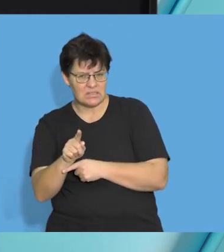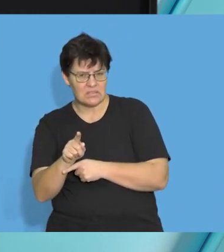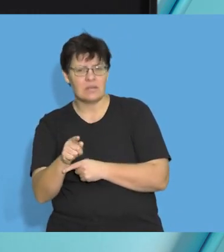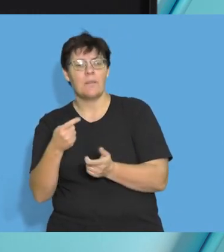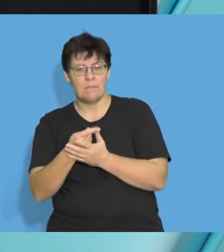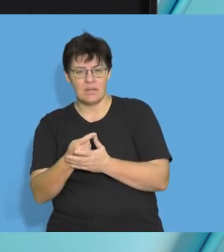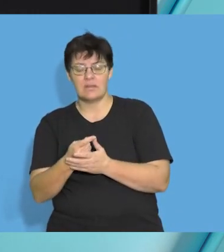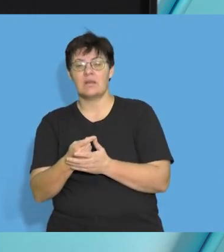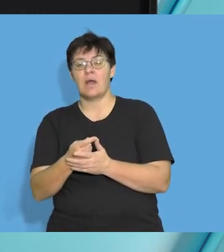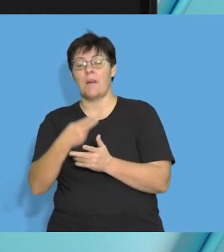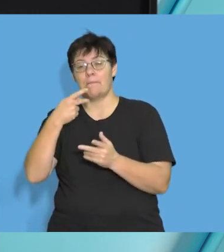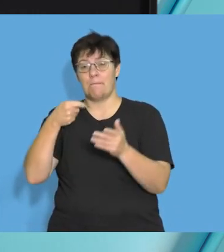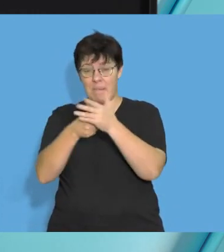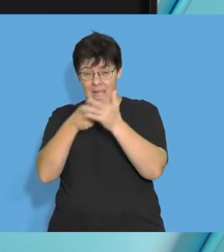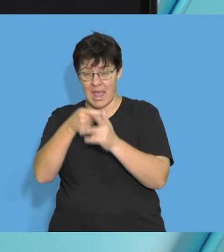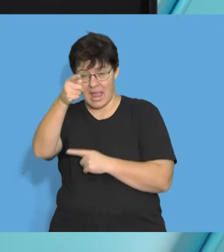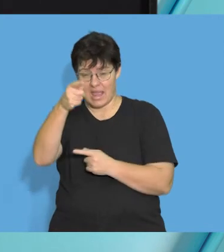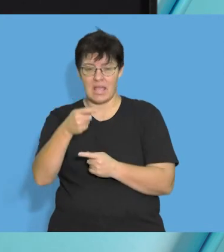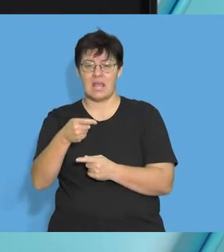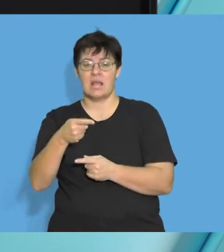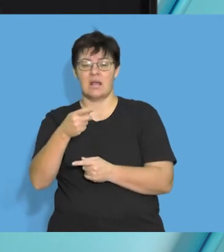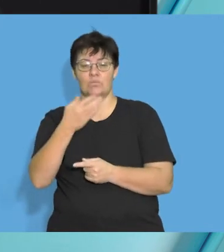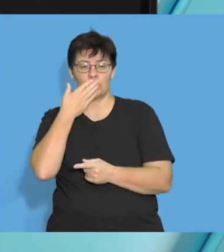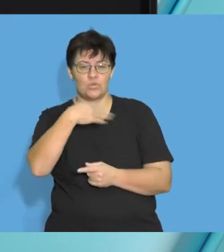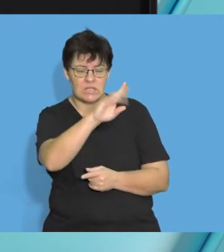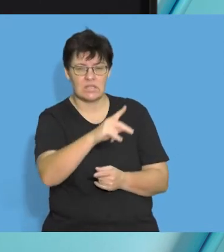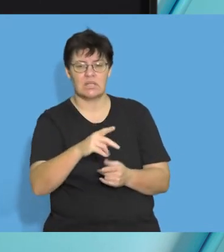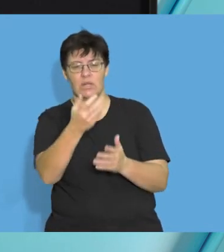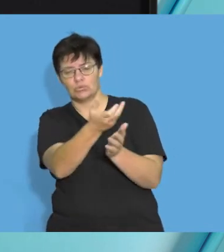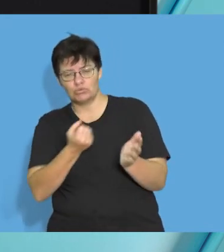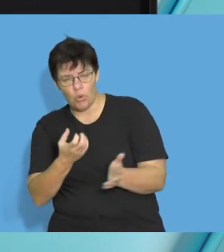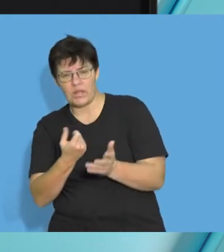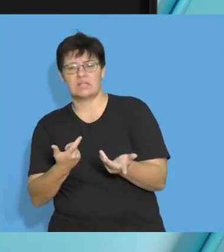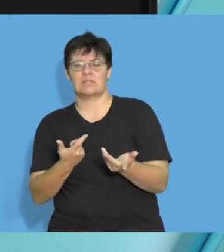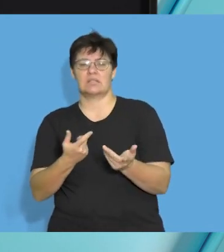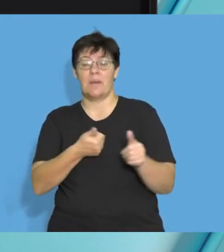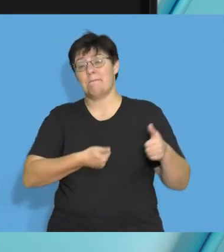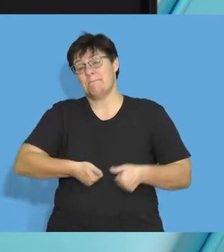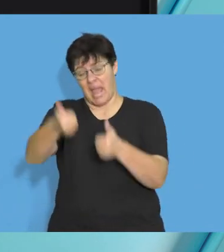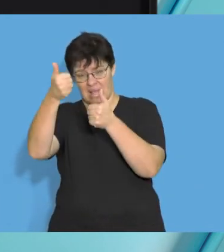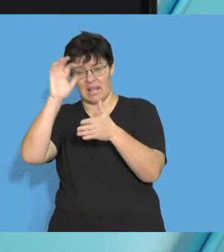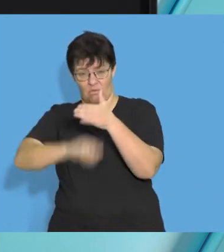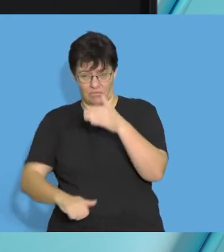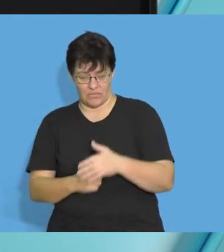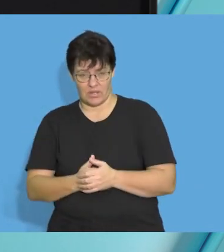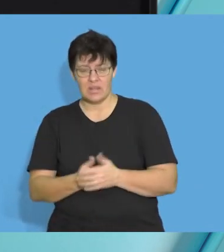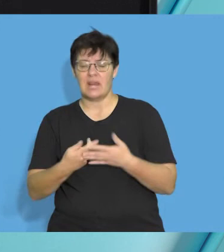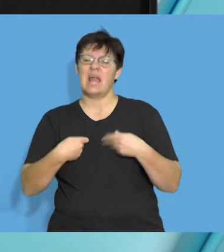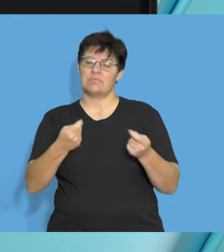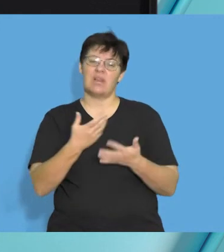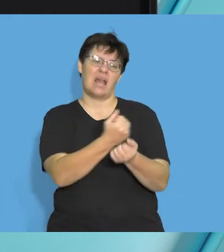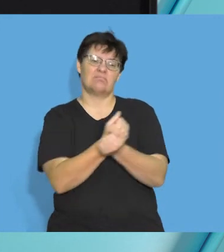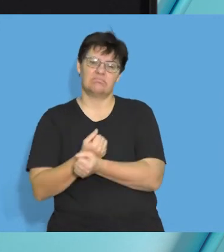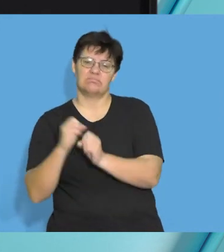returns, less donations, less drawings, right? Add expenses on purchases, like what? Carriage on